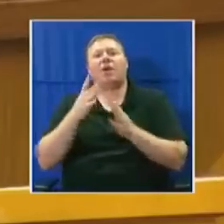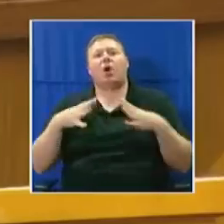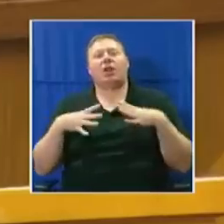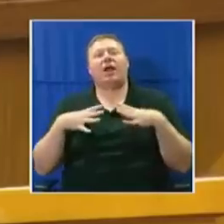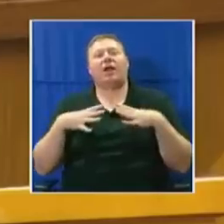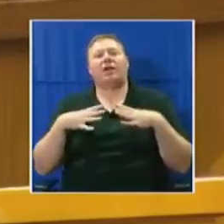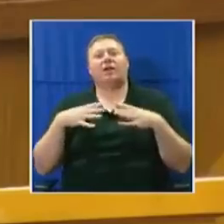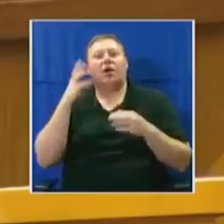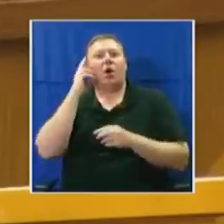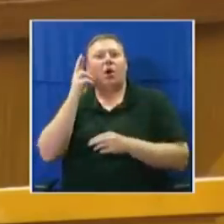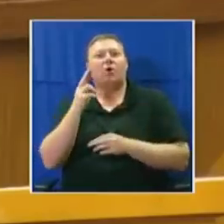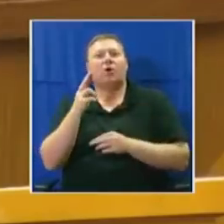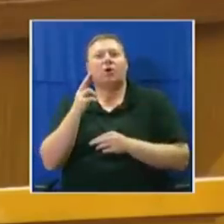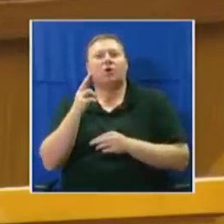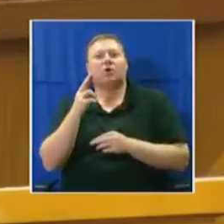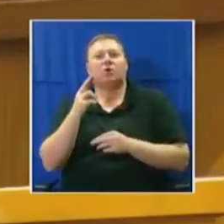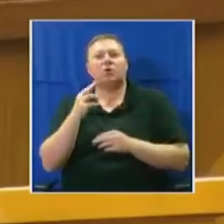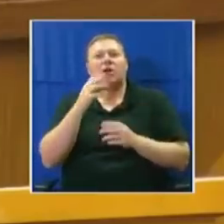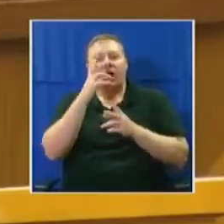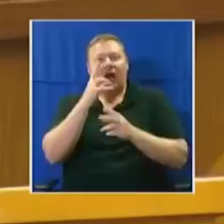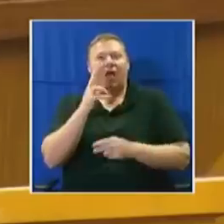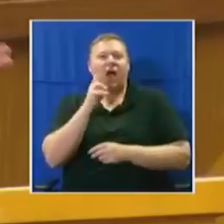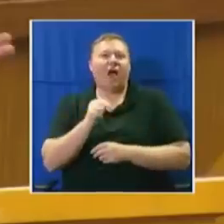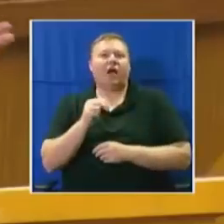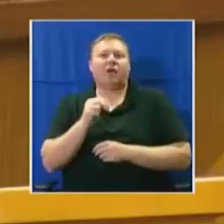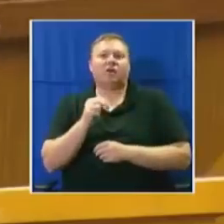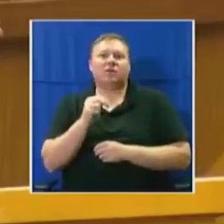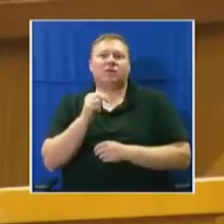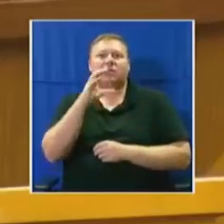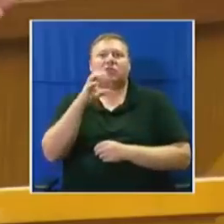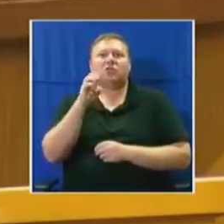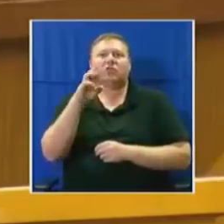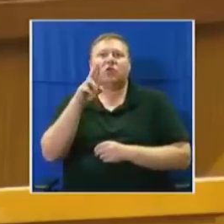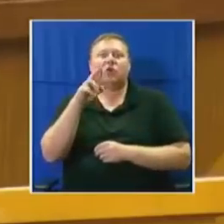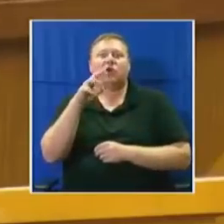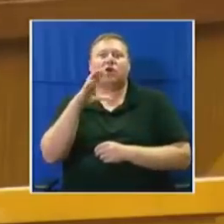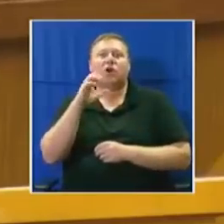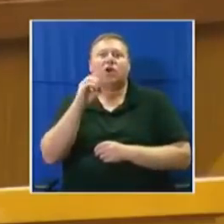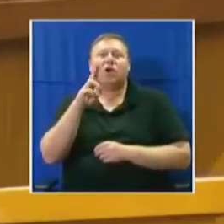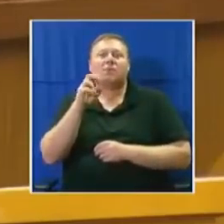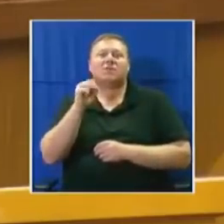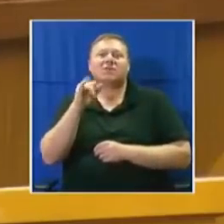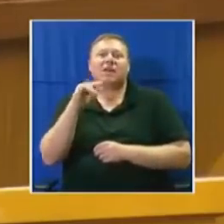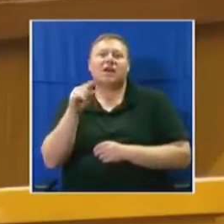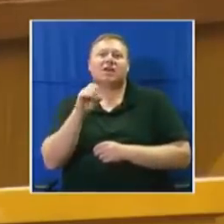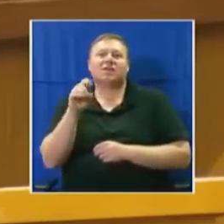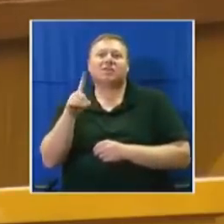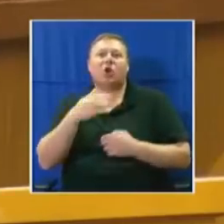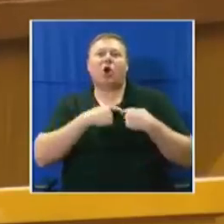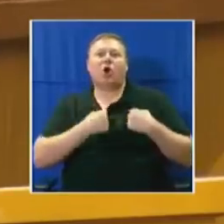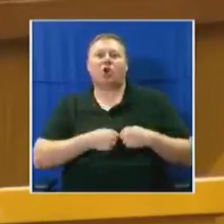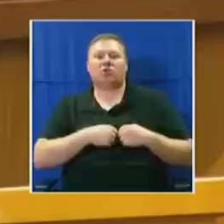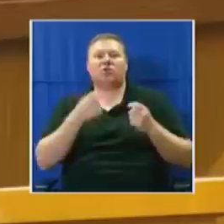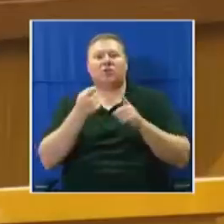hope that your uncircumcised hearts will find it in yourselves to fight for the poor as well, and that